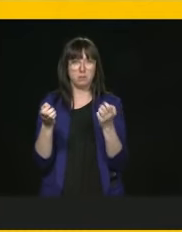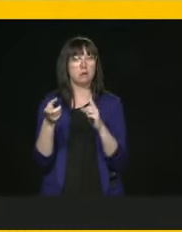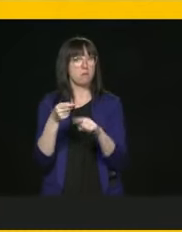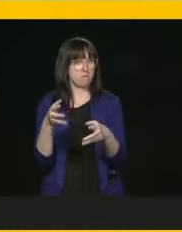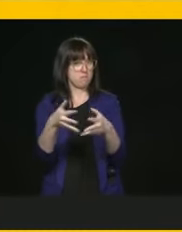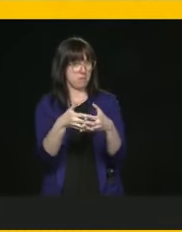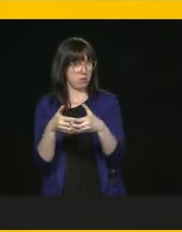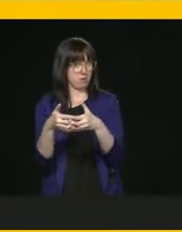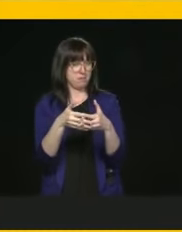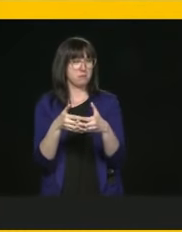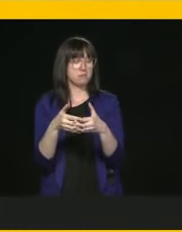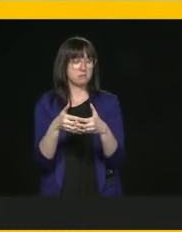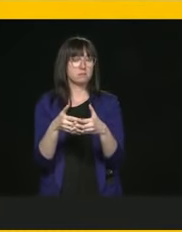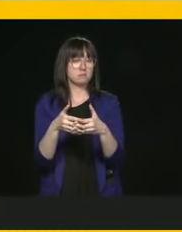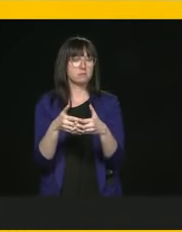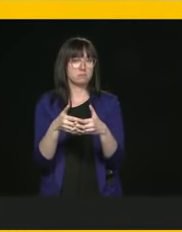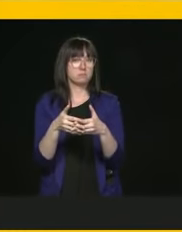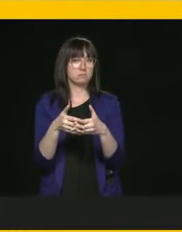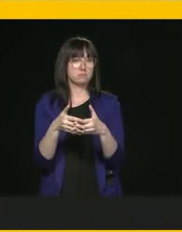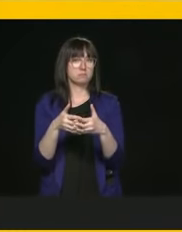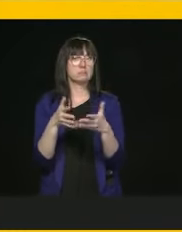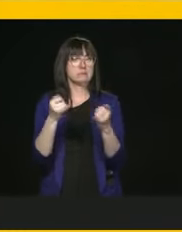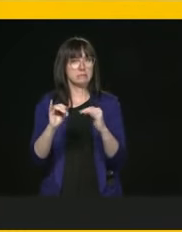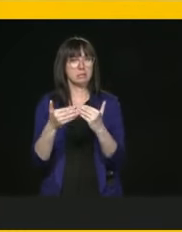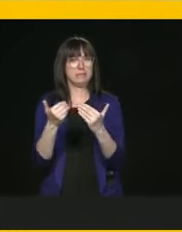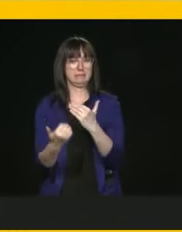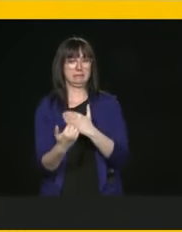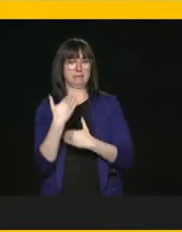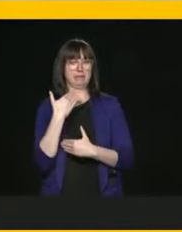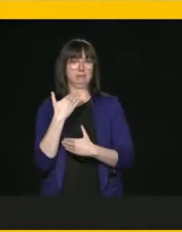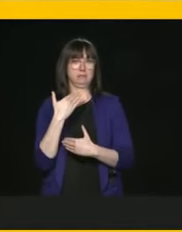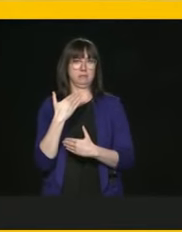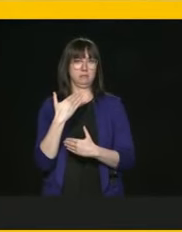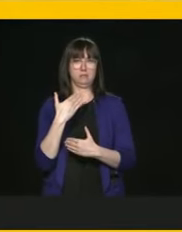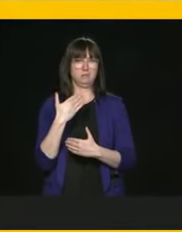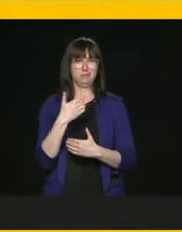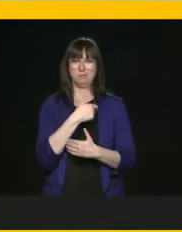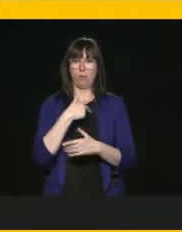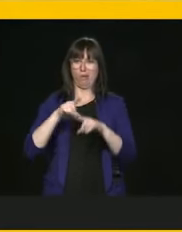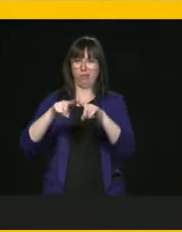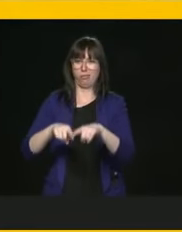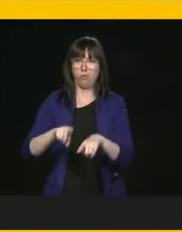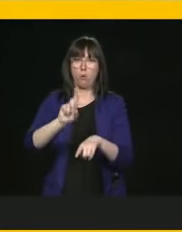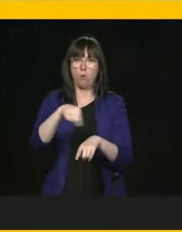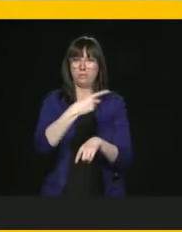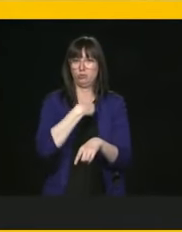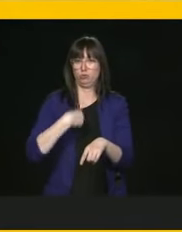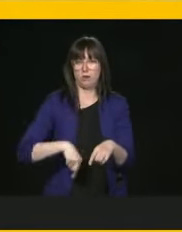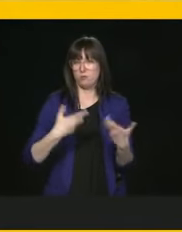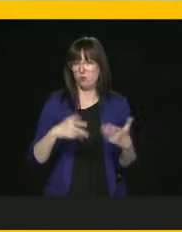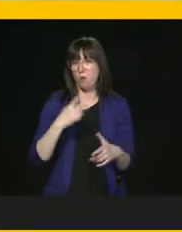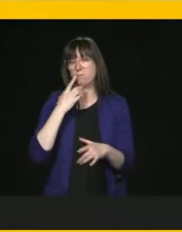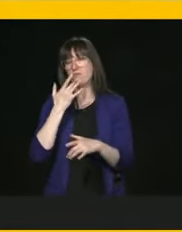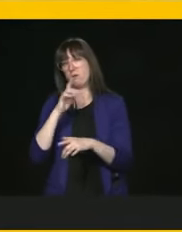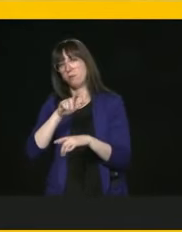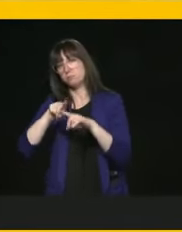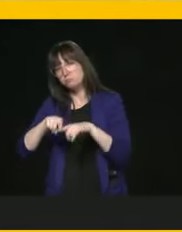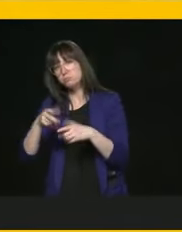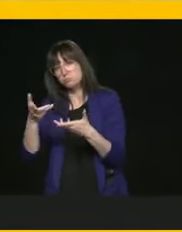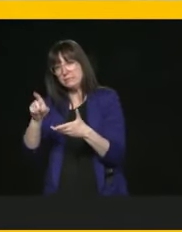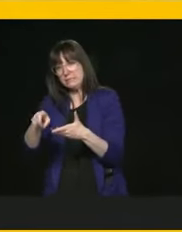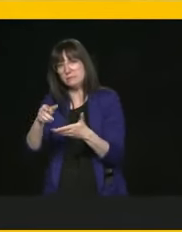provide that equipment to Canada so that we don't have to continue to rely on China? Yes, it is very important that we continue to